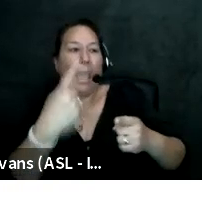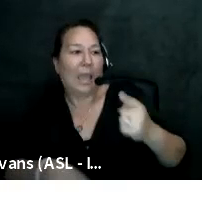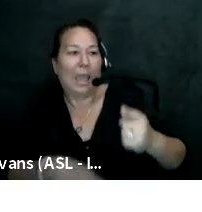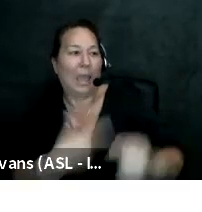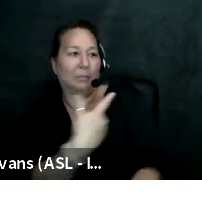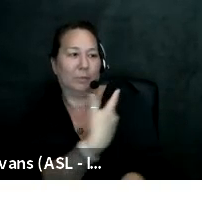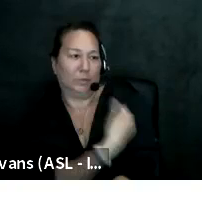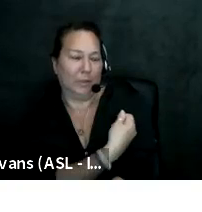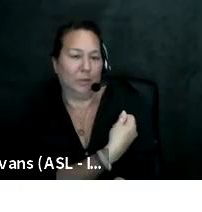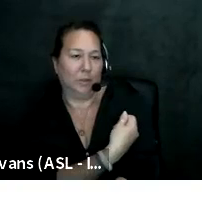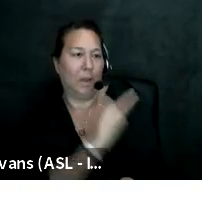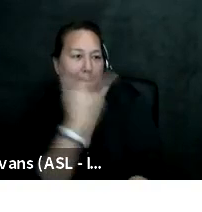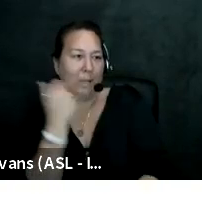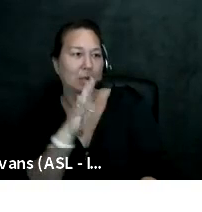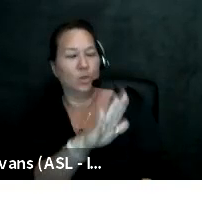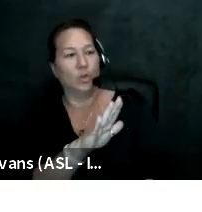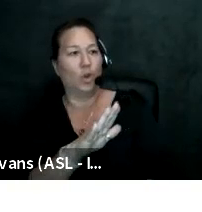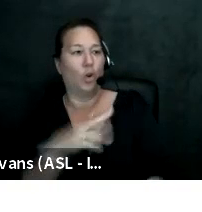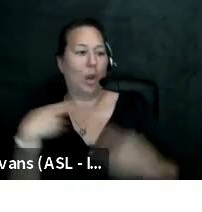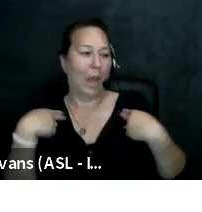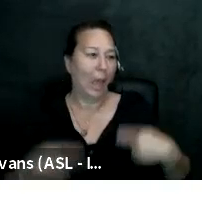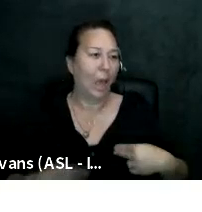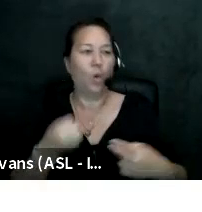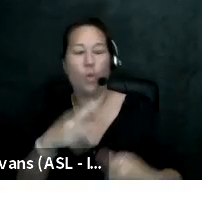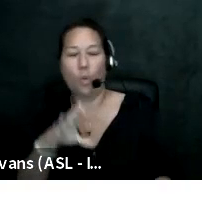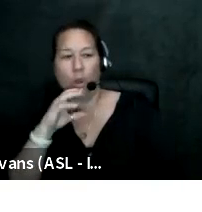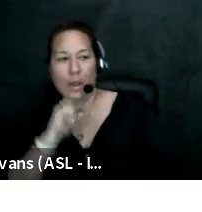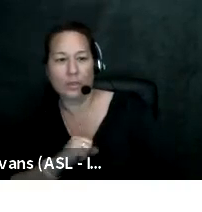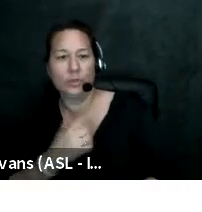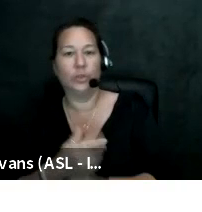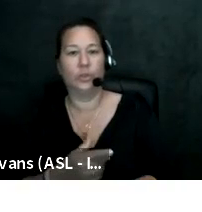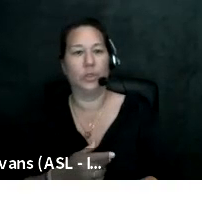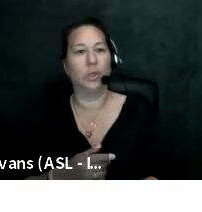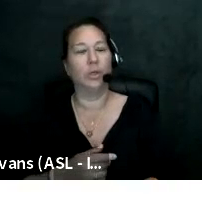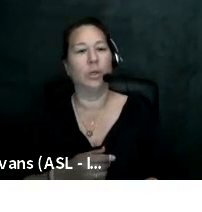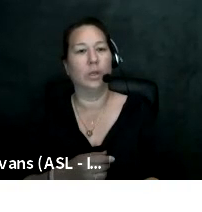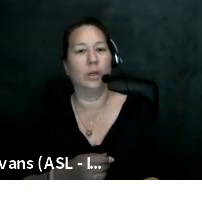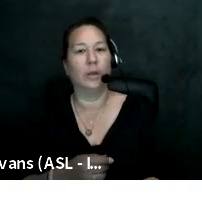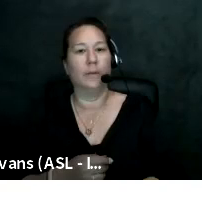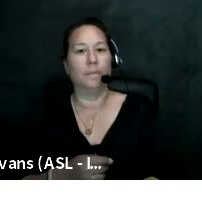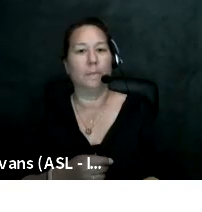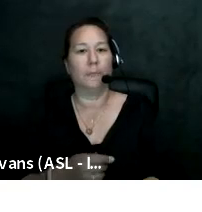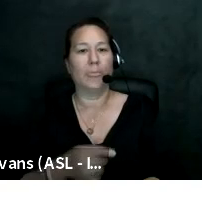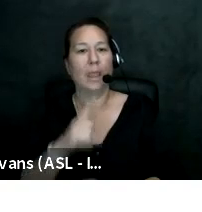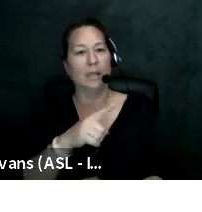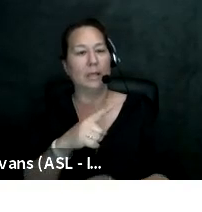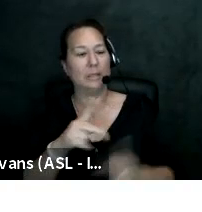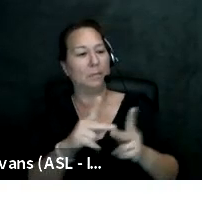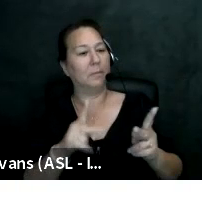health conditions or their age. These settings include healthcare